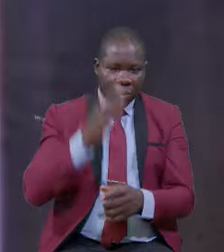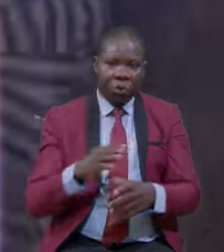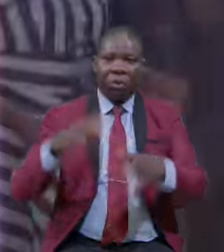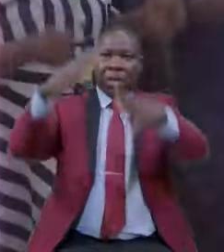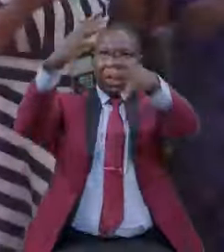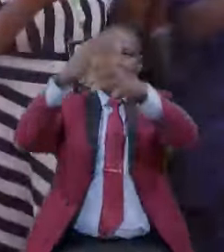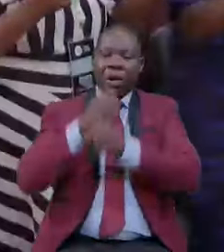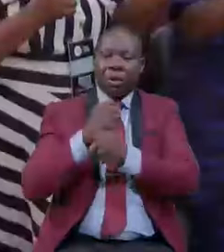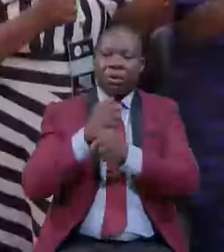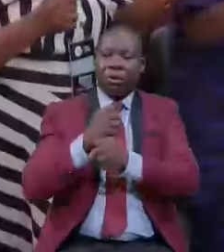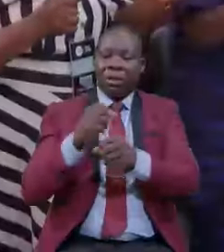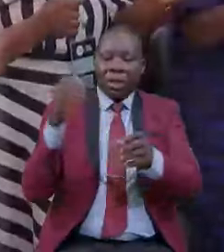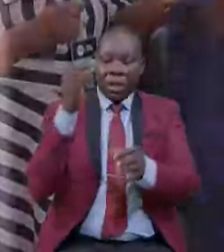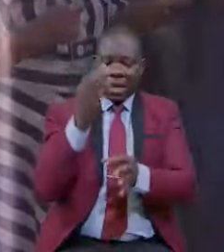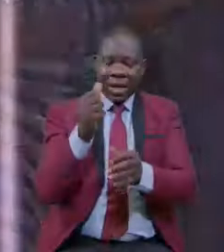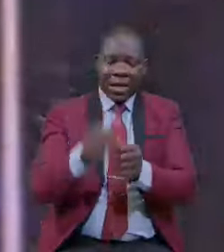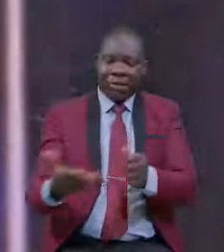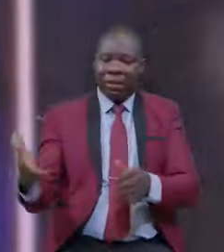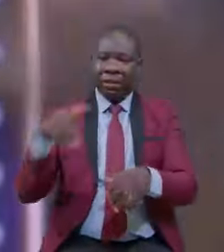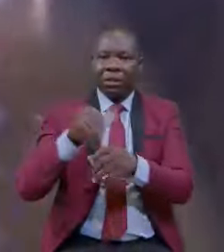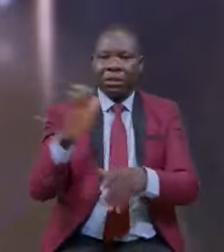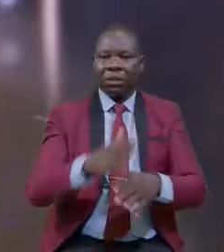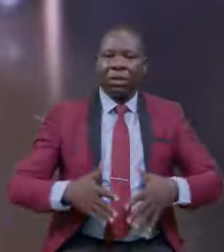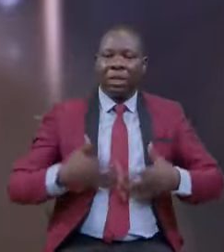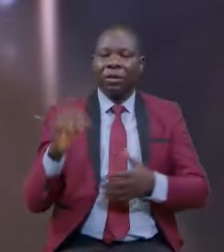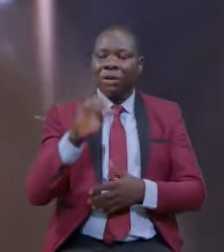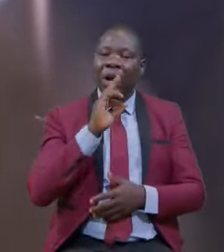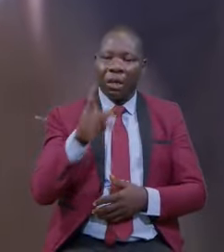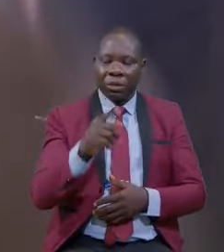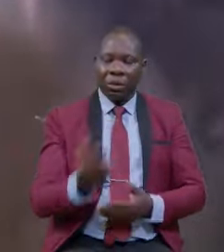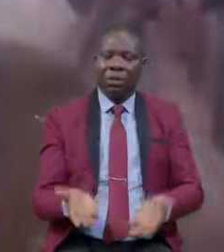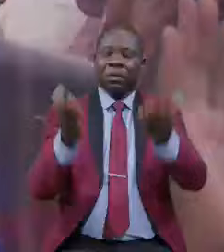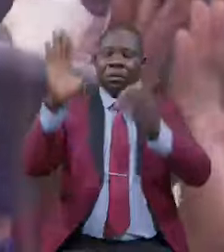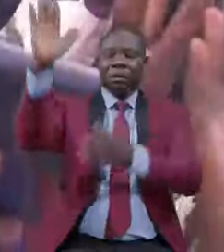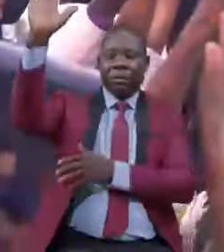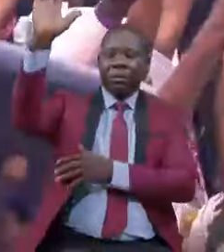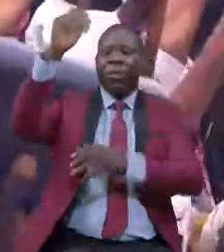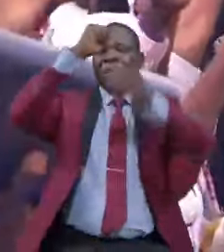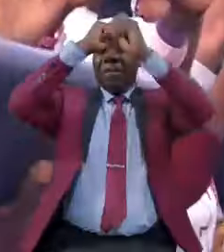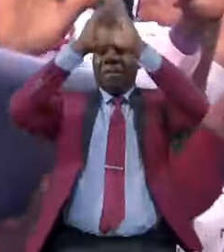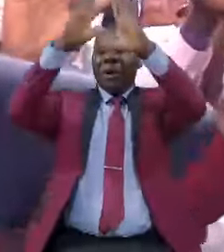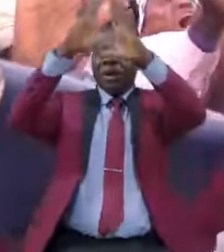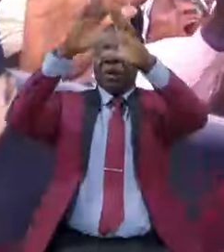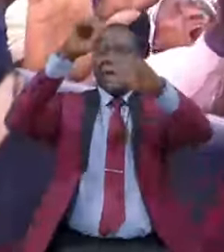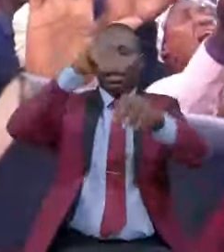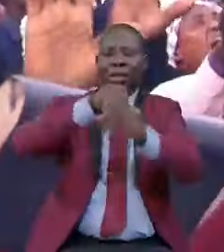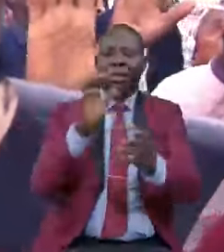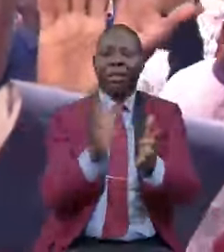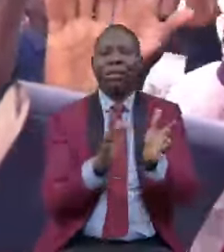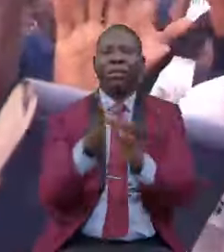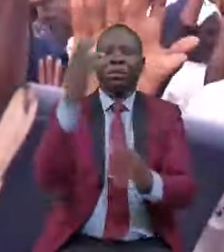life. Where are you? Raise up that hand. Father, in Jesus' name.